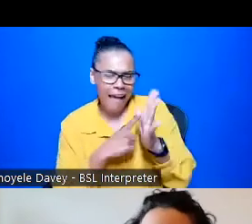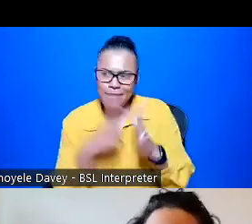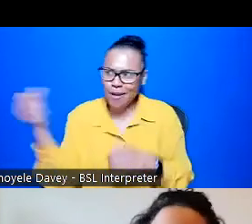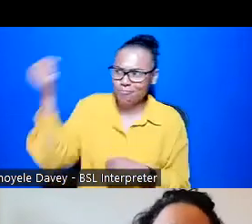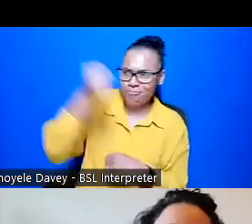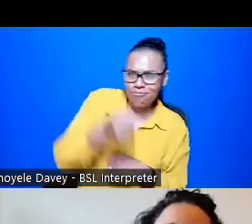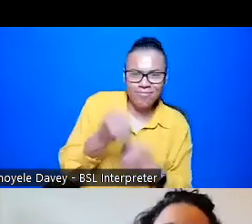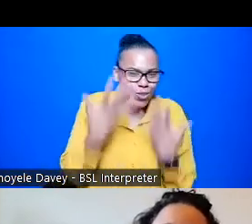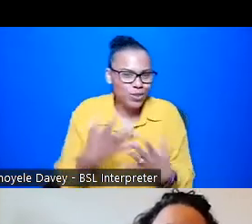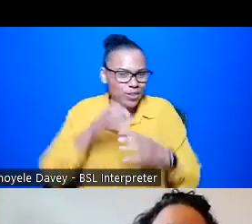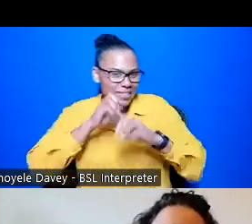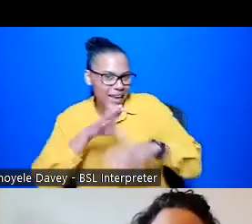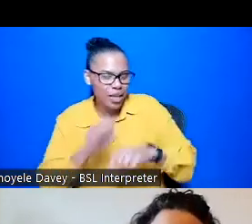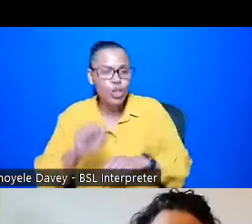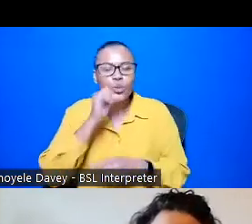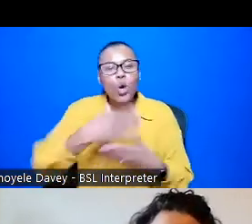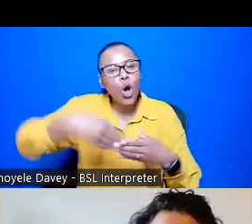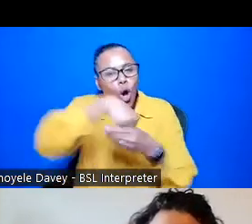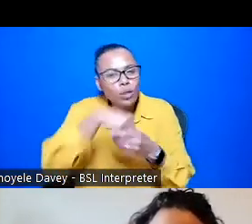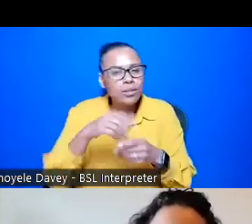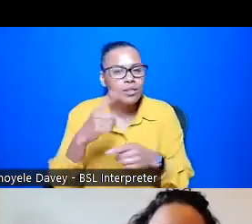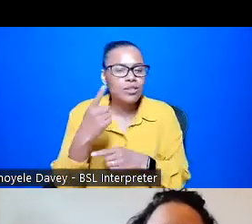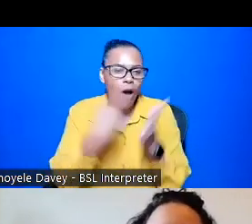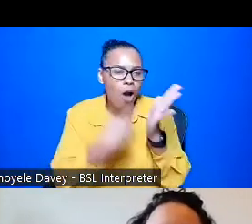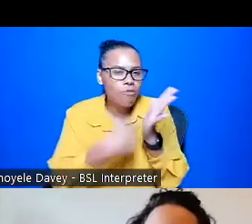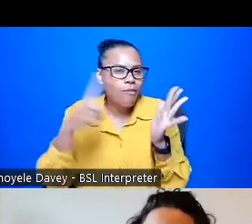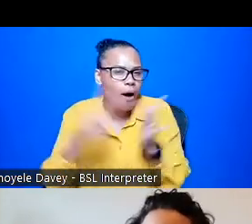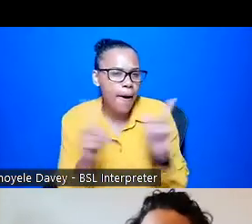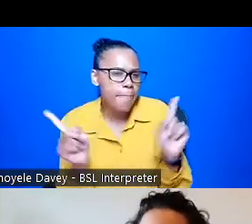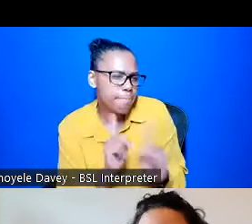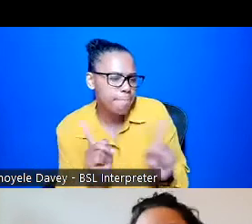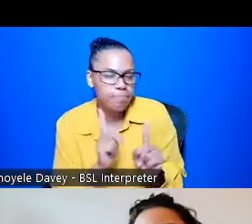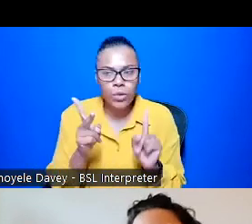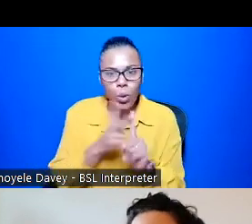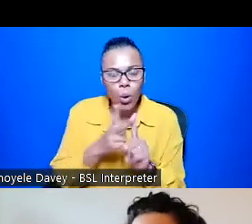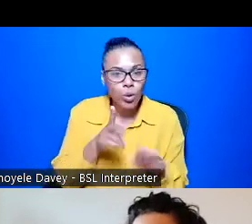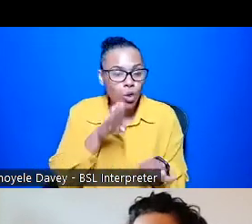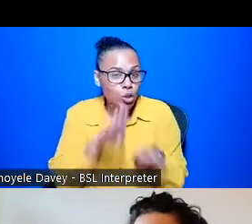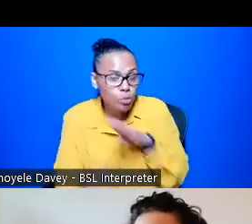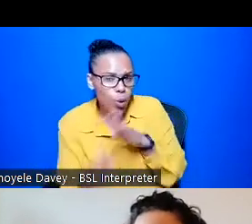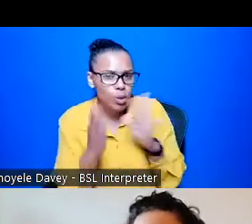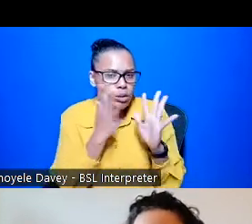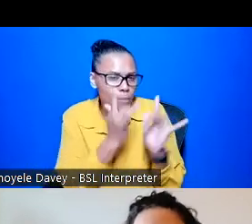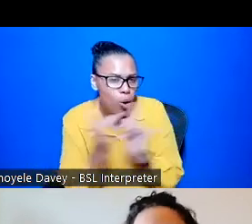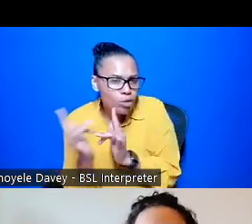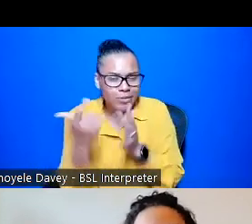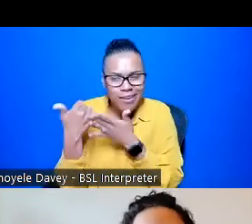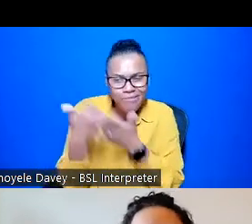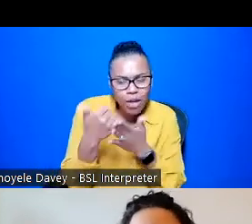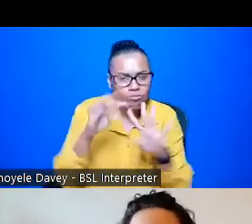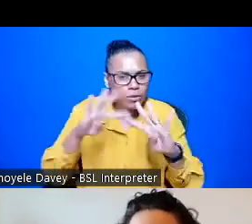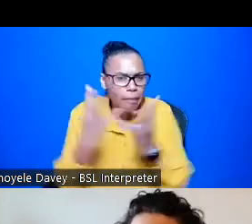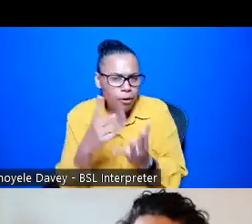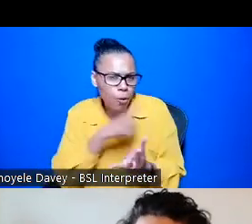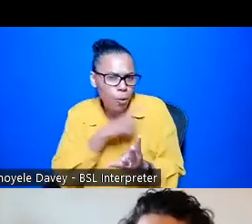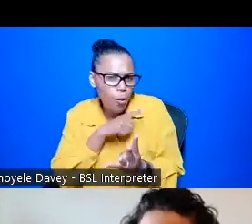of the context of the Race Representation Index and why the Sports Monitoring Advisory Panel developed it